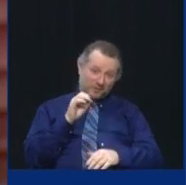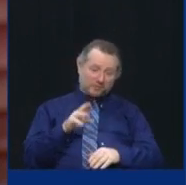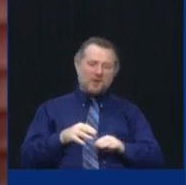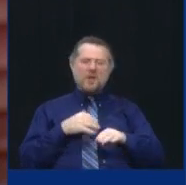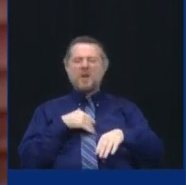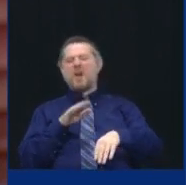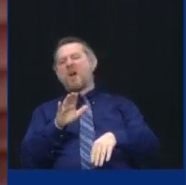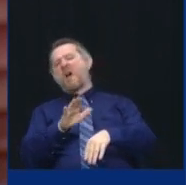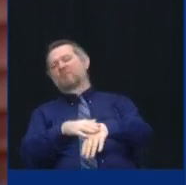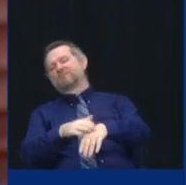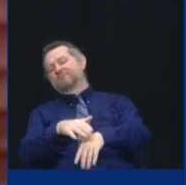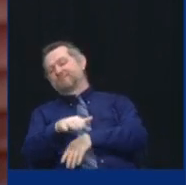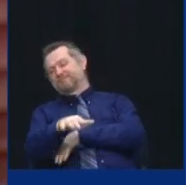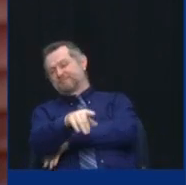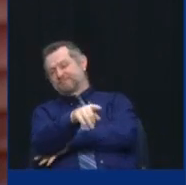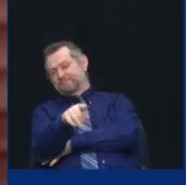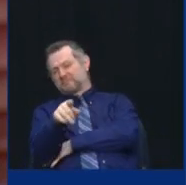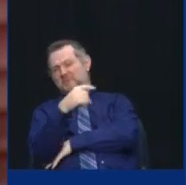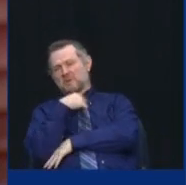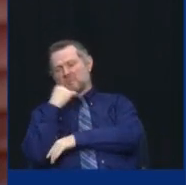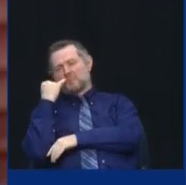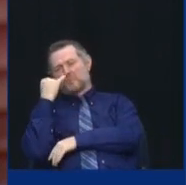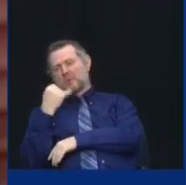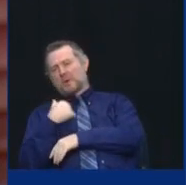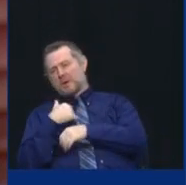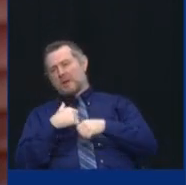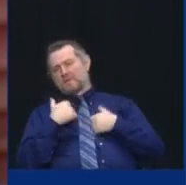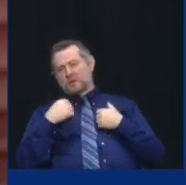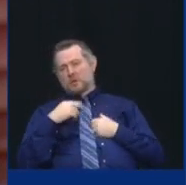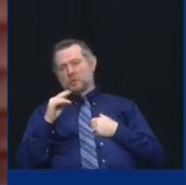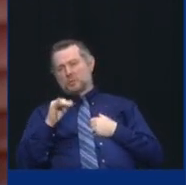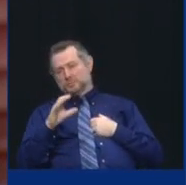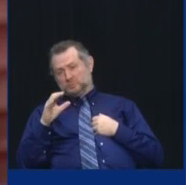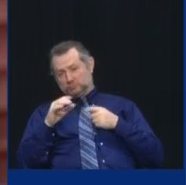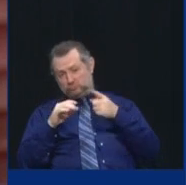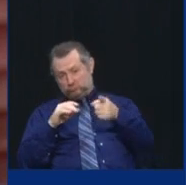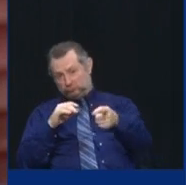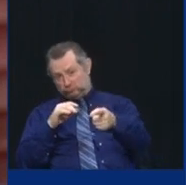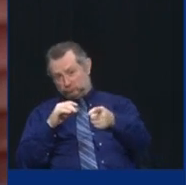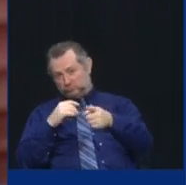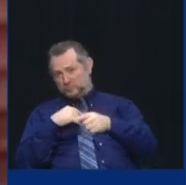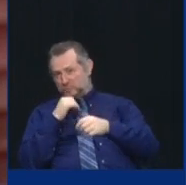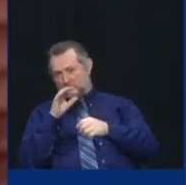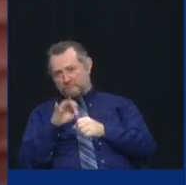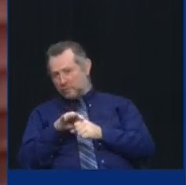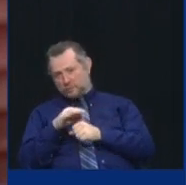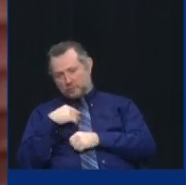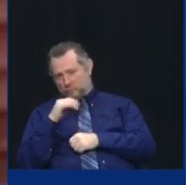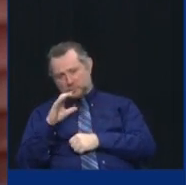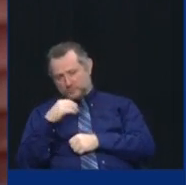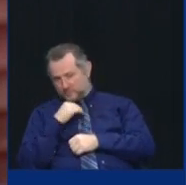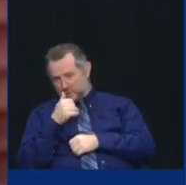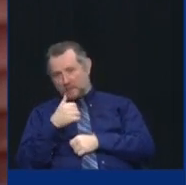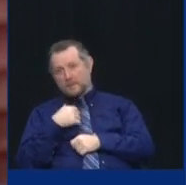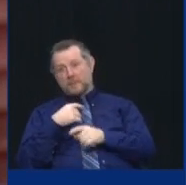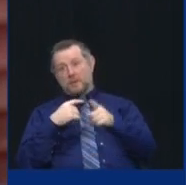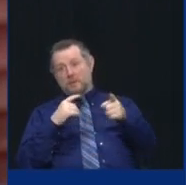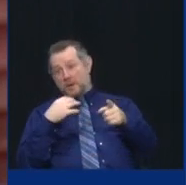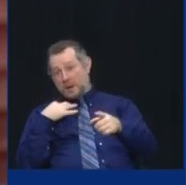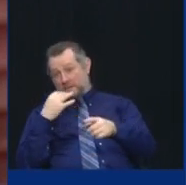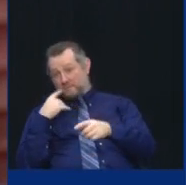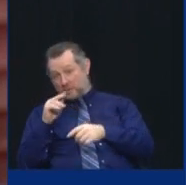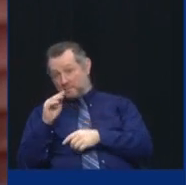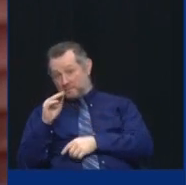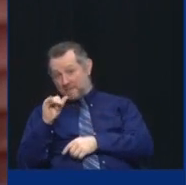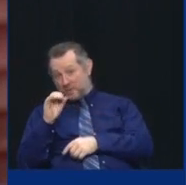If I'm a New York City born and raised, I don't vote in New York City anymore. My first question to the mayoral candidates,